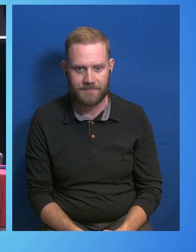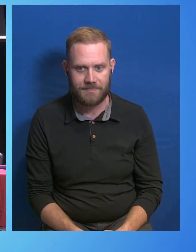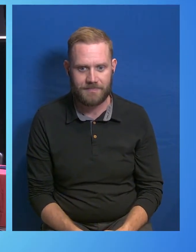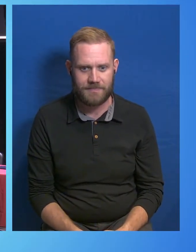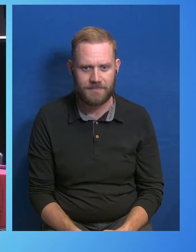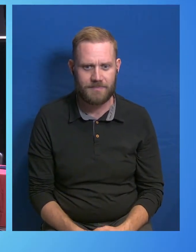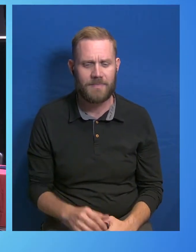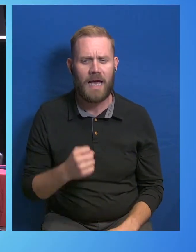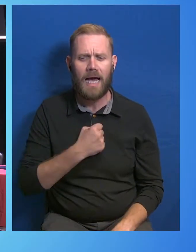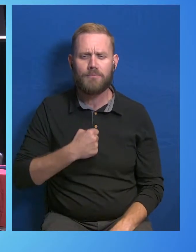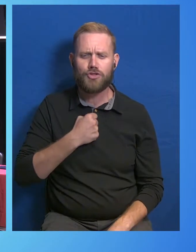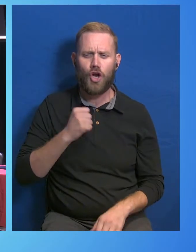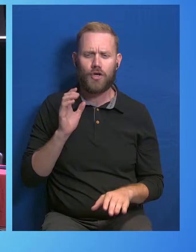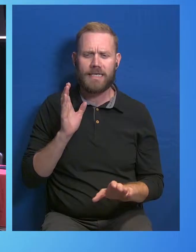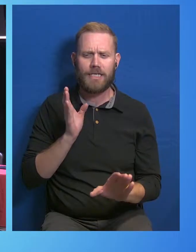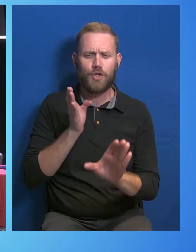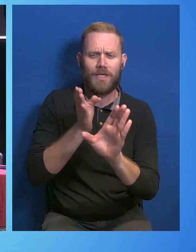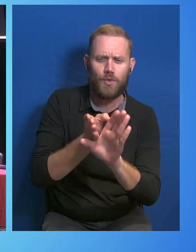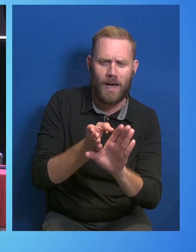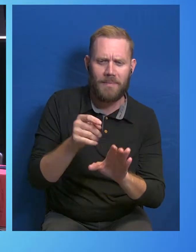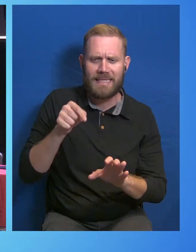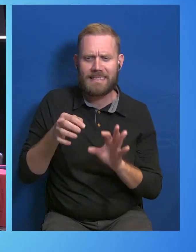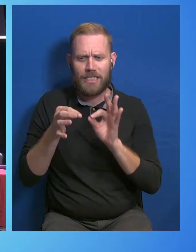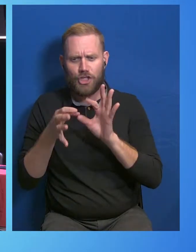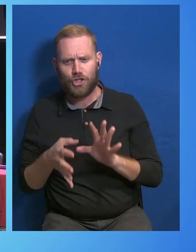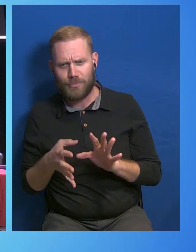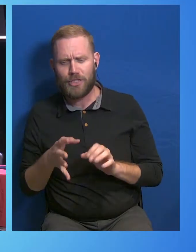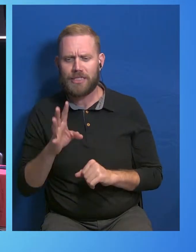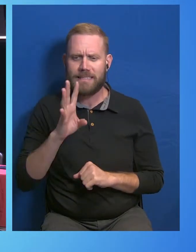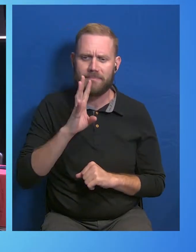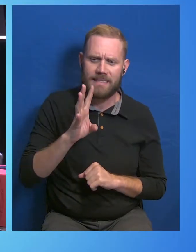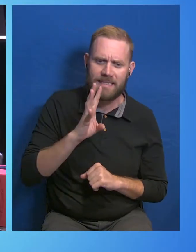Sorry to interrupt. This is the interpreter on Zoom.